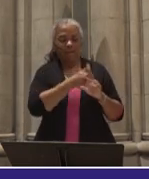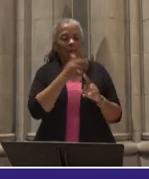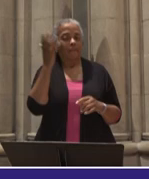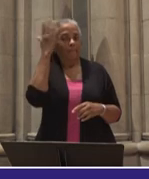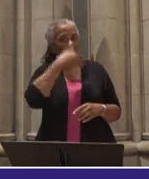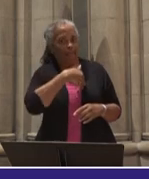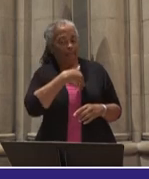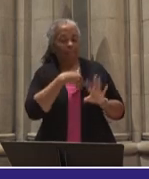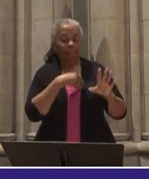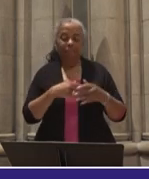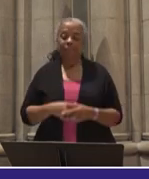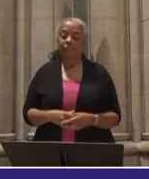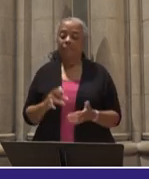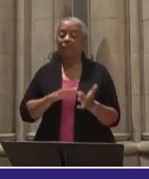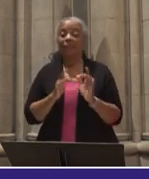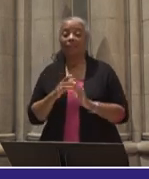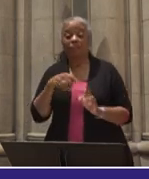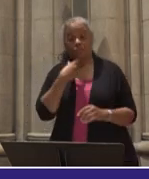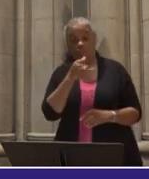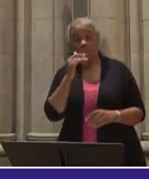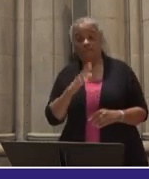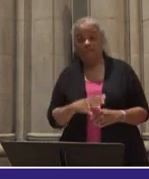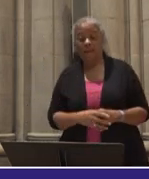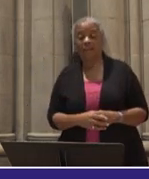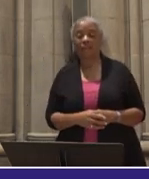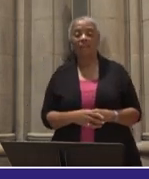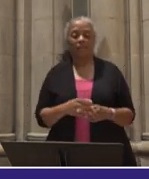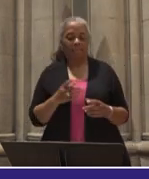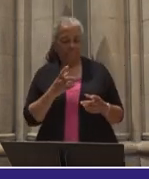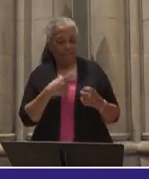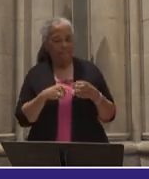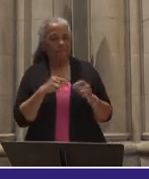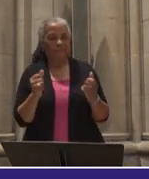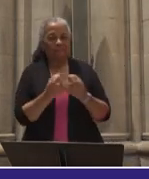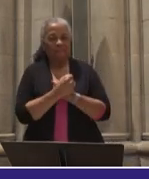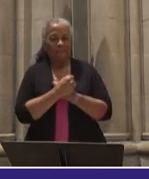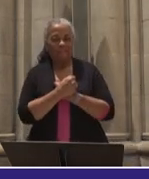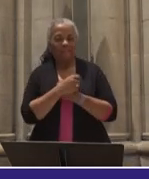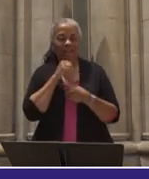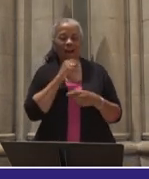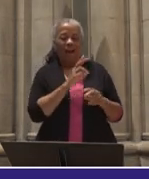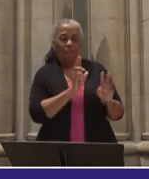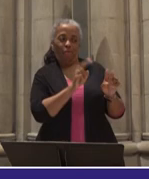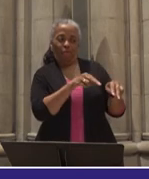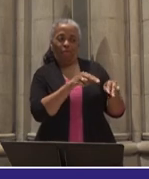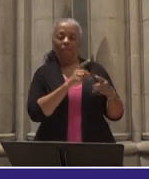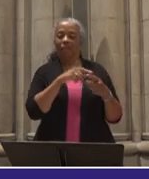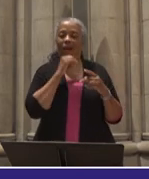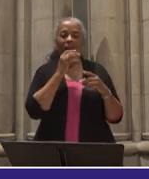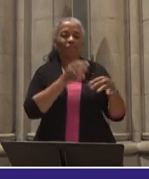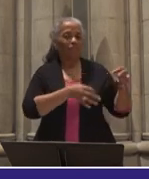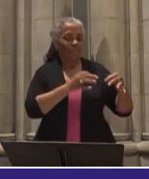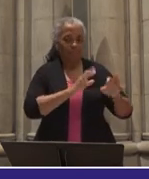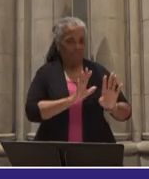place, Jesus said to the man, out of love, not rancor or judgment, he said to the